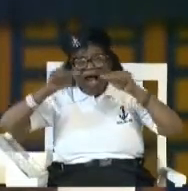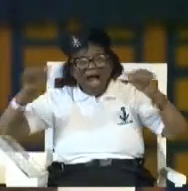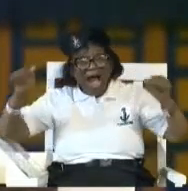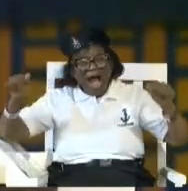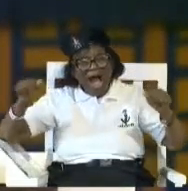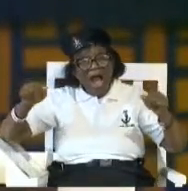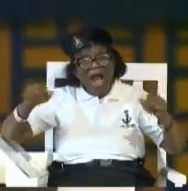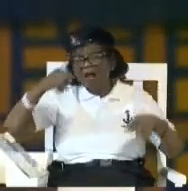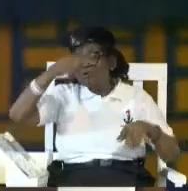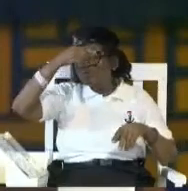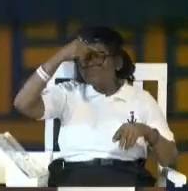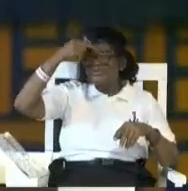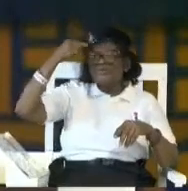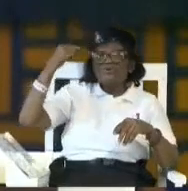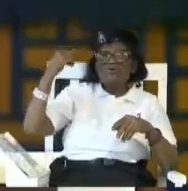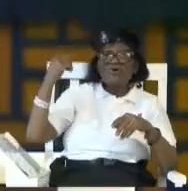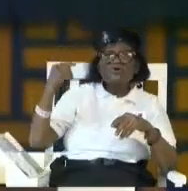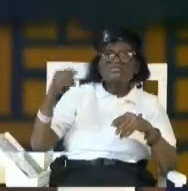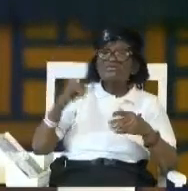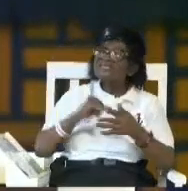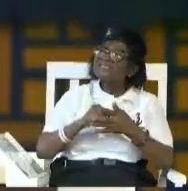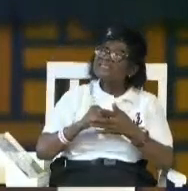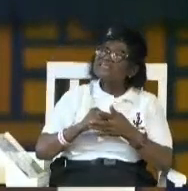because it can be described.